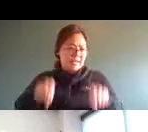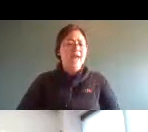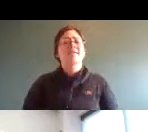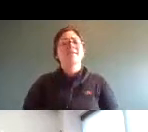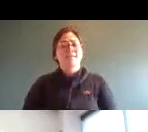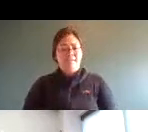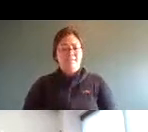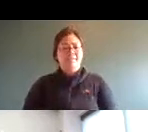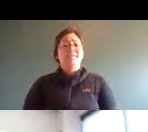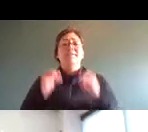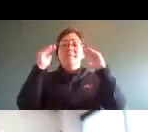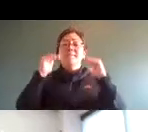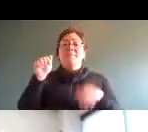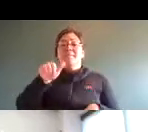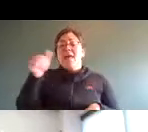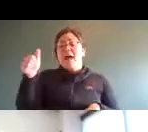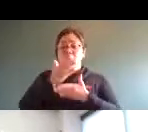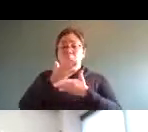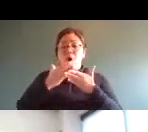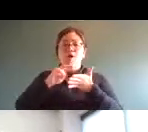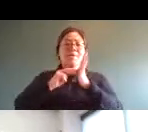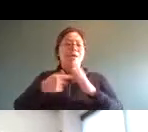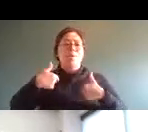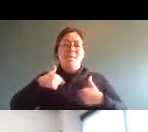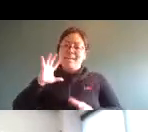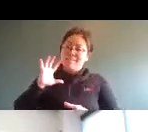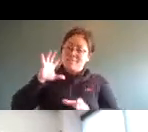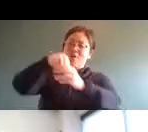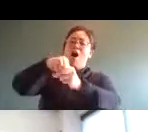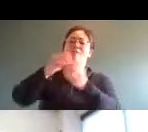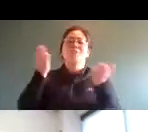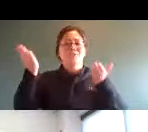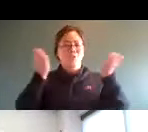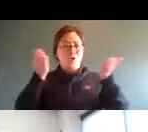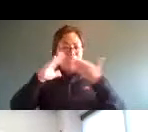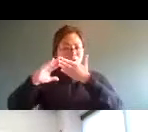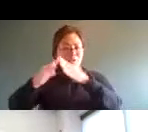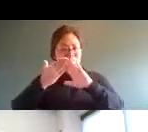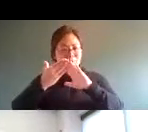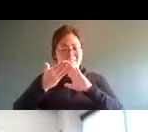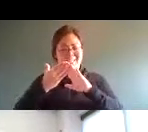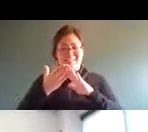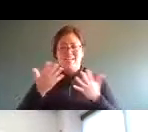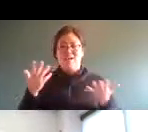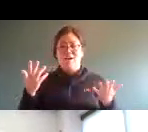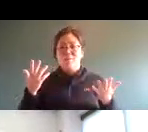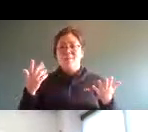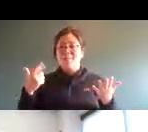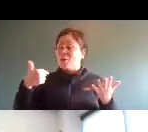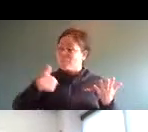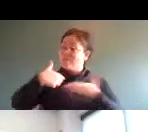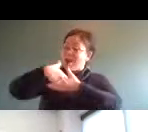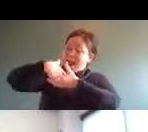Another part of who we are is getting out in the community and serving, right? I think no one has a better time than when we're out and